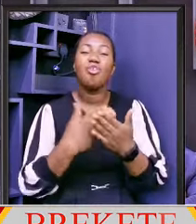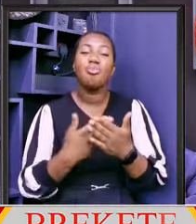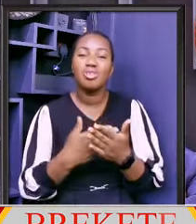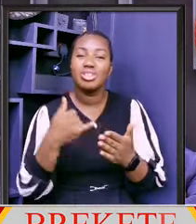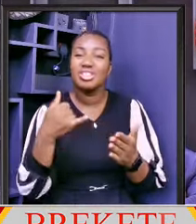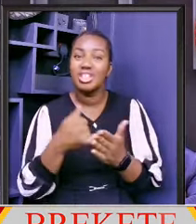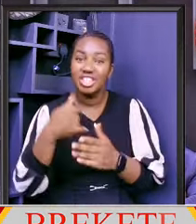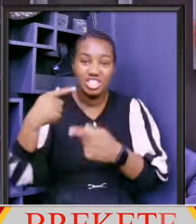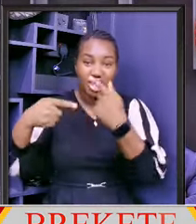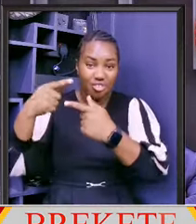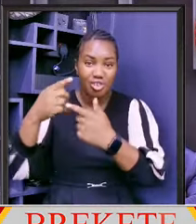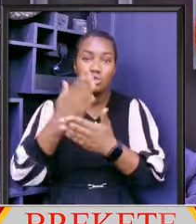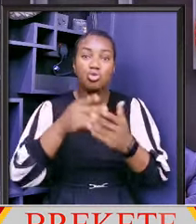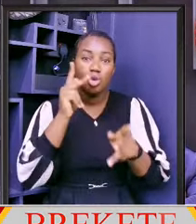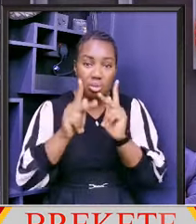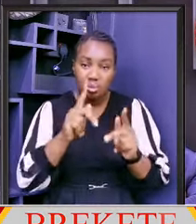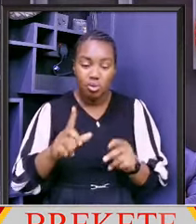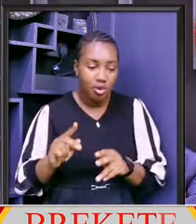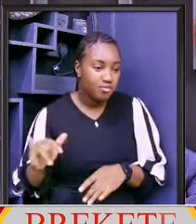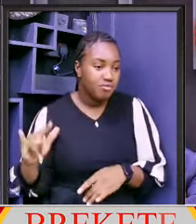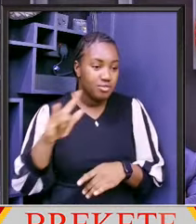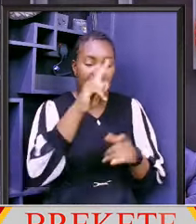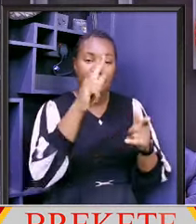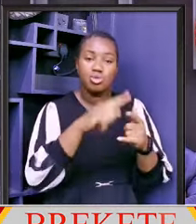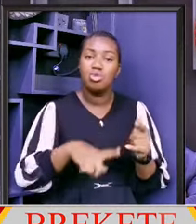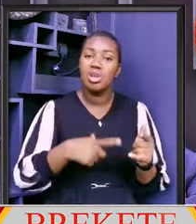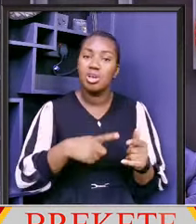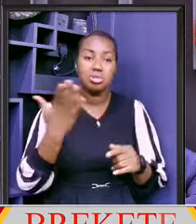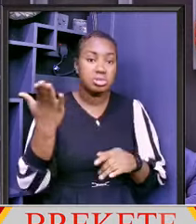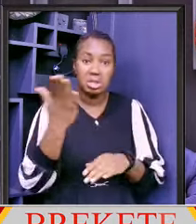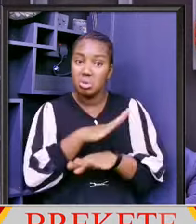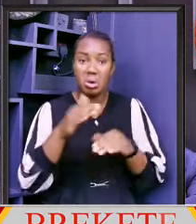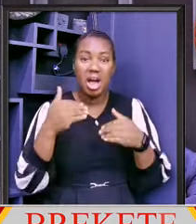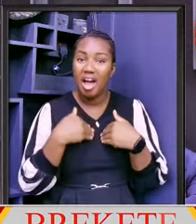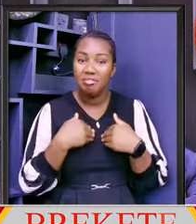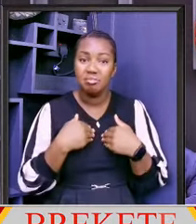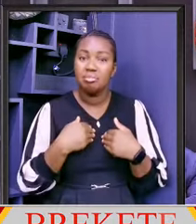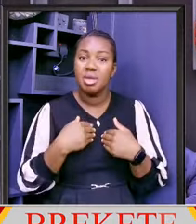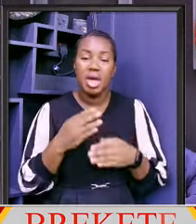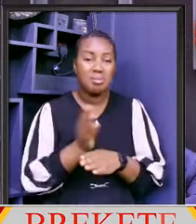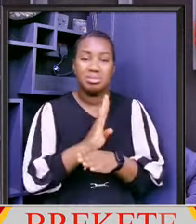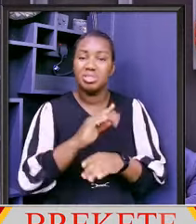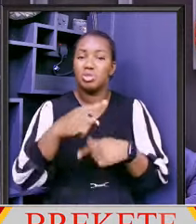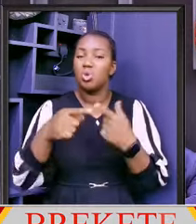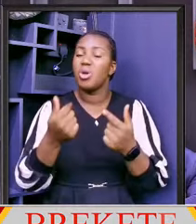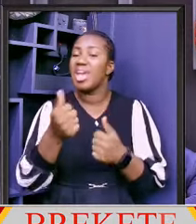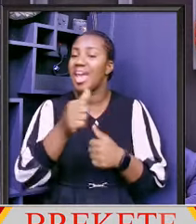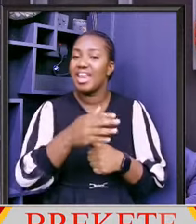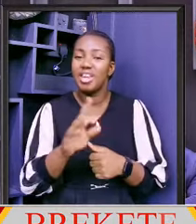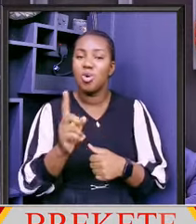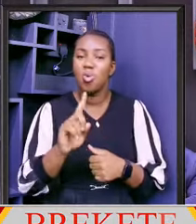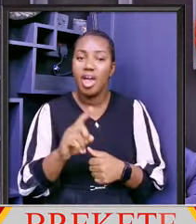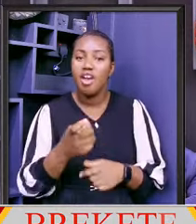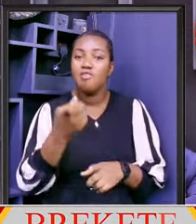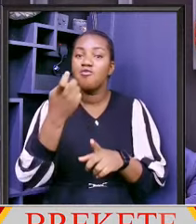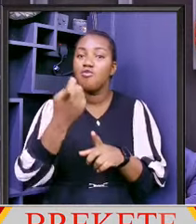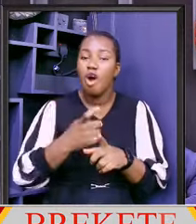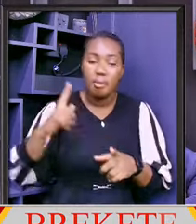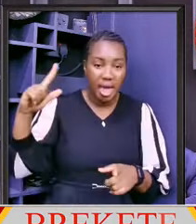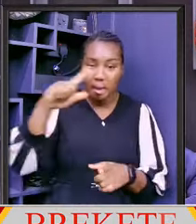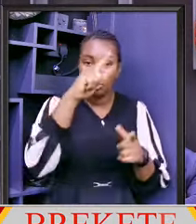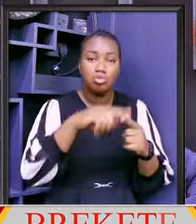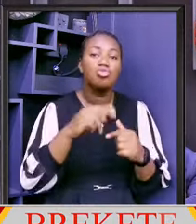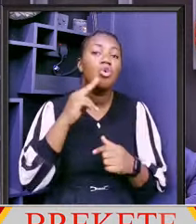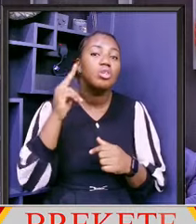generate. Some people will fly to Lagos, they don't have business going anywhere from the airport to the hotel. The